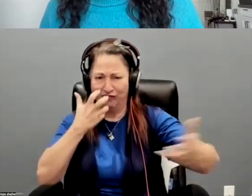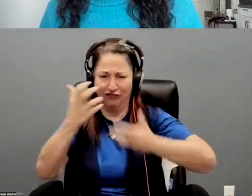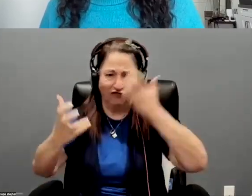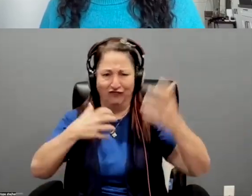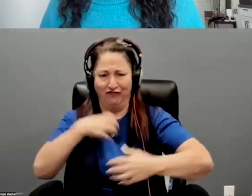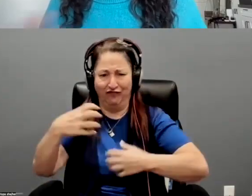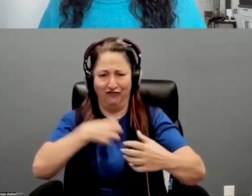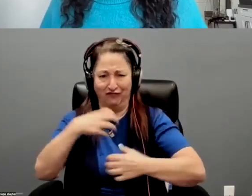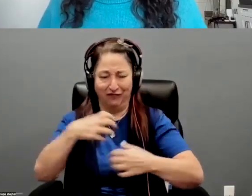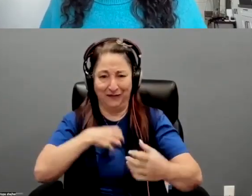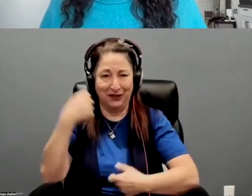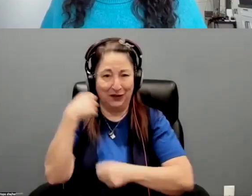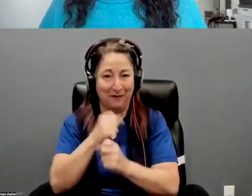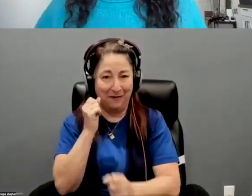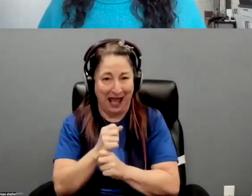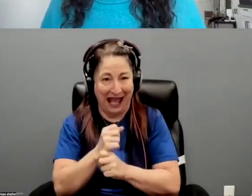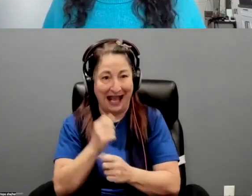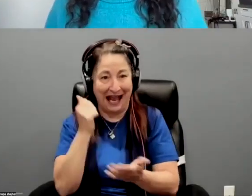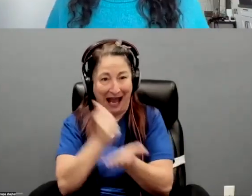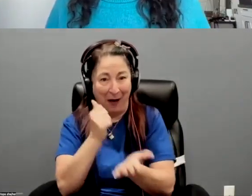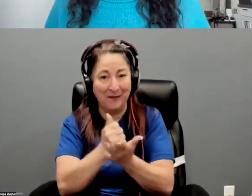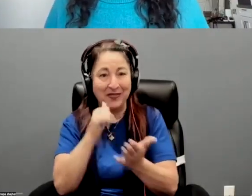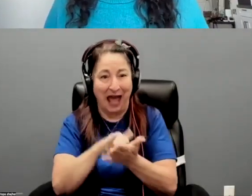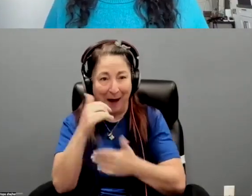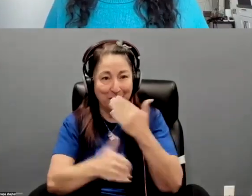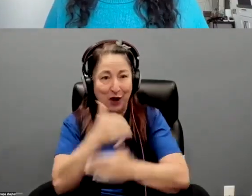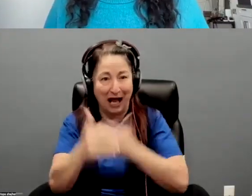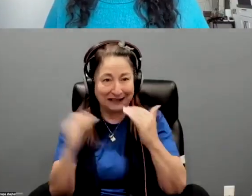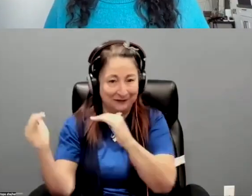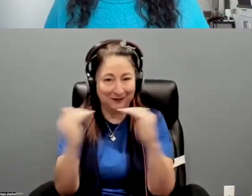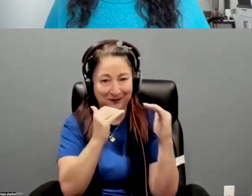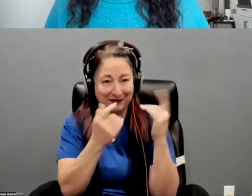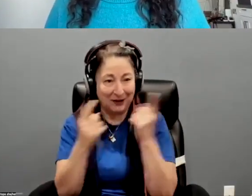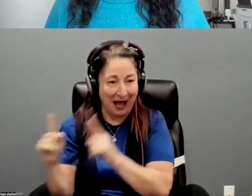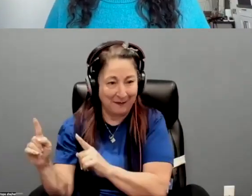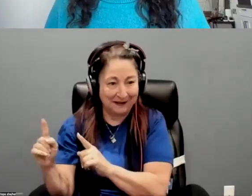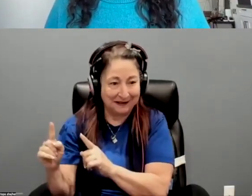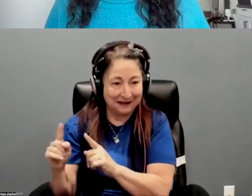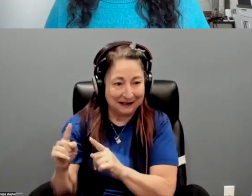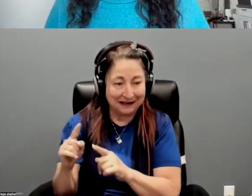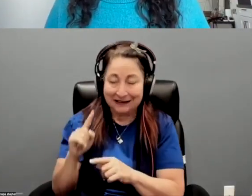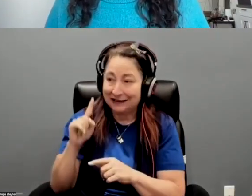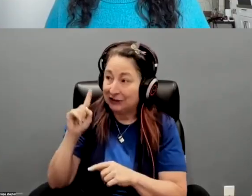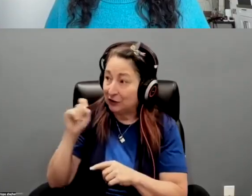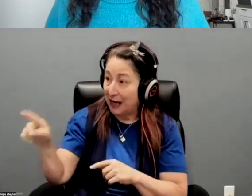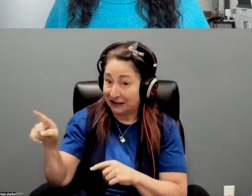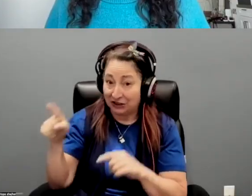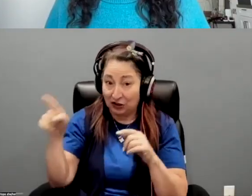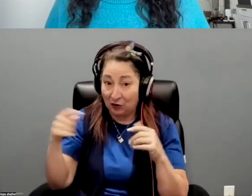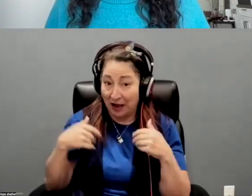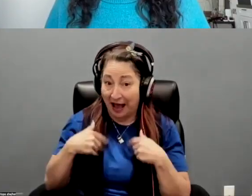make and aid that process to happen. Hmm. Are you getting general meetings